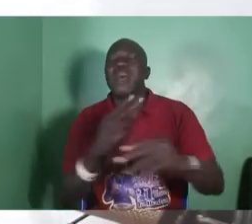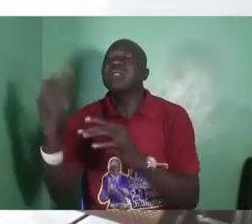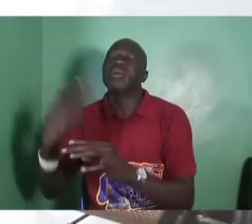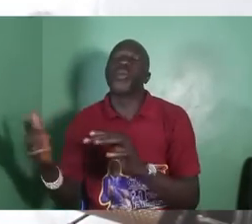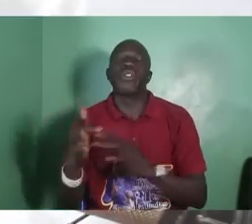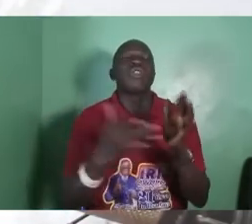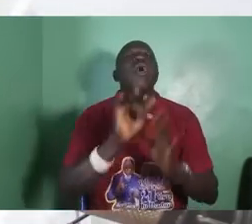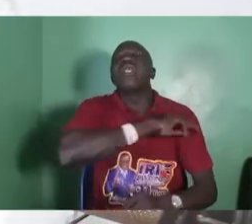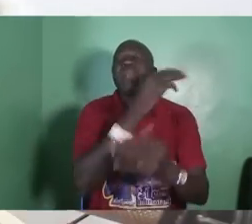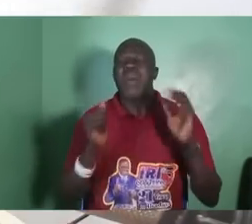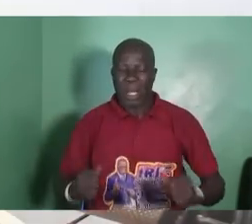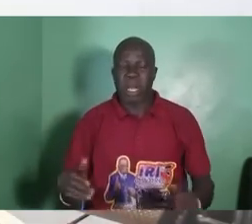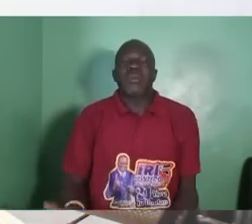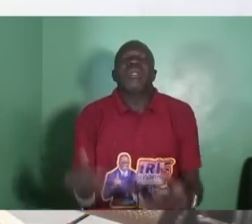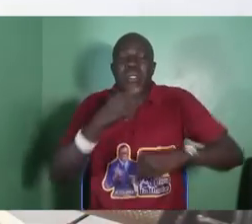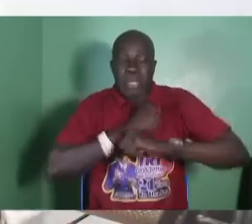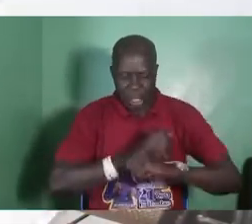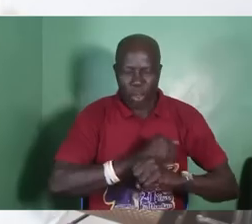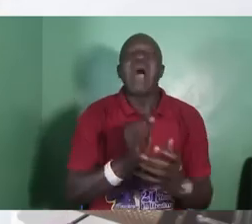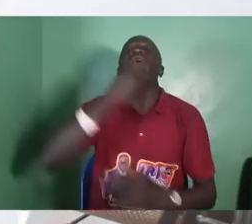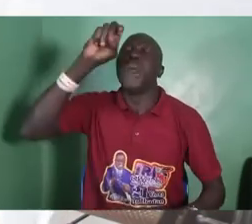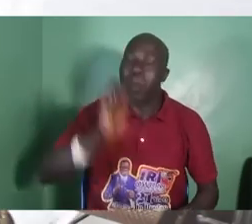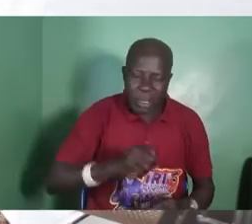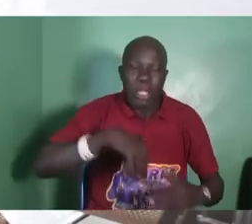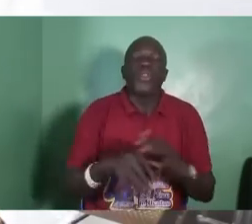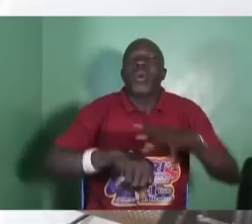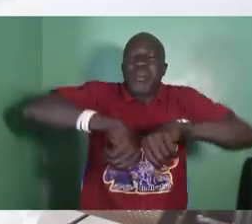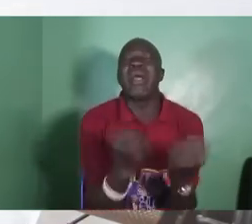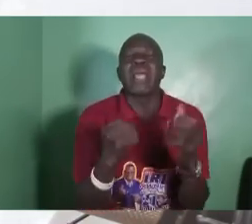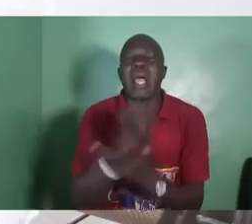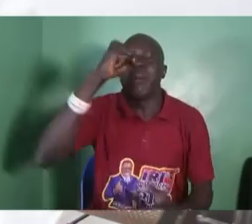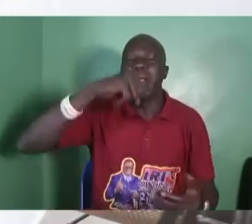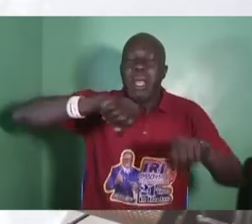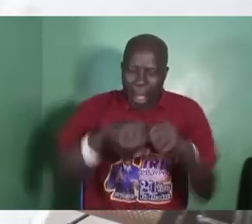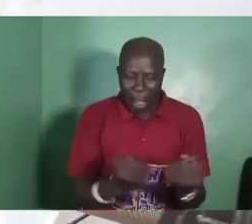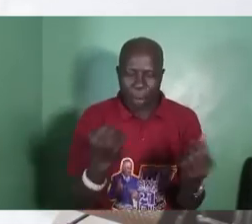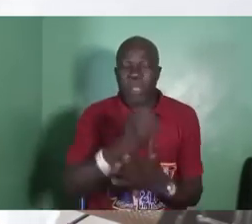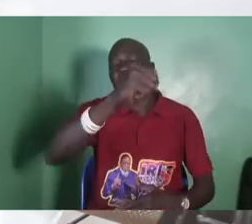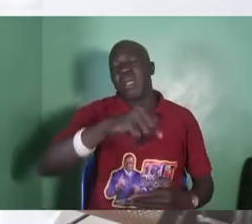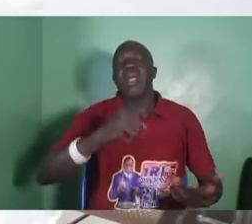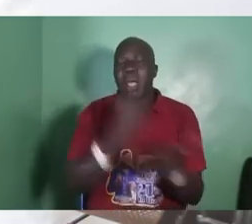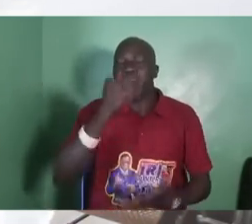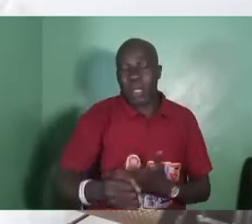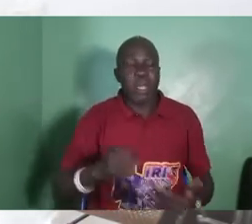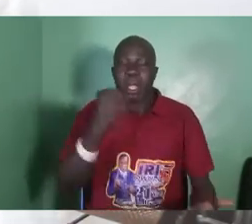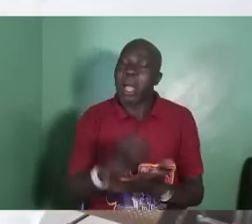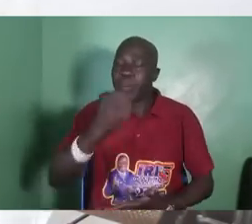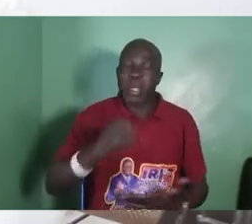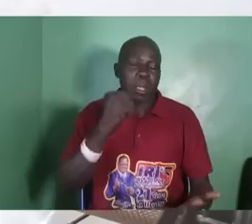Agramdeyi. Agbara to gbe ode yen. O pase. O ya ma ja. Amen. Ide yen to. Amen.